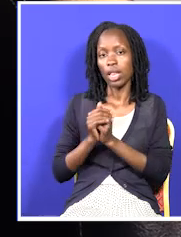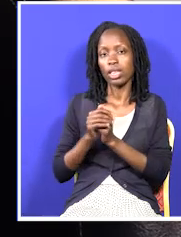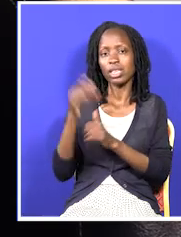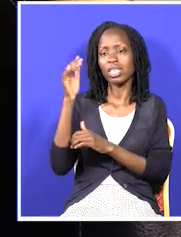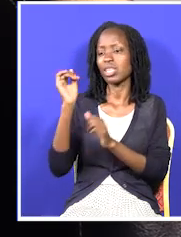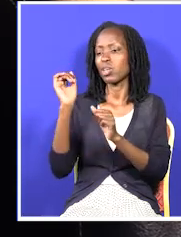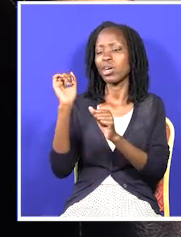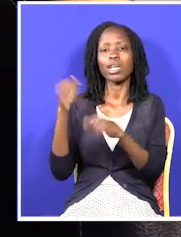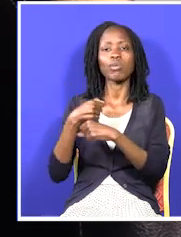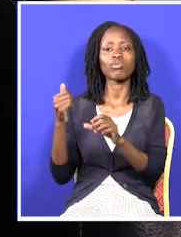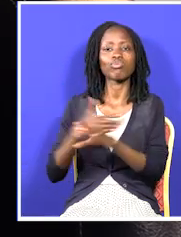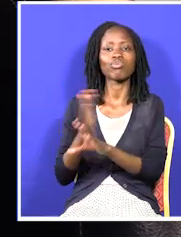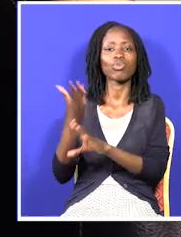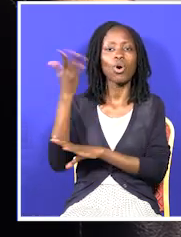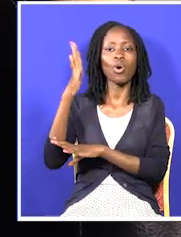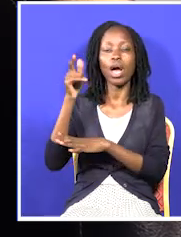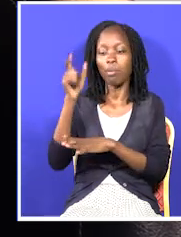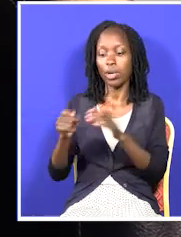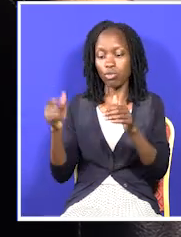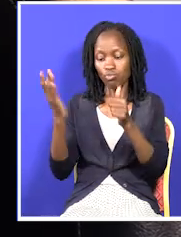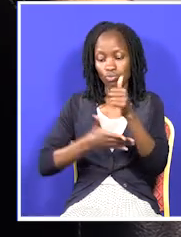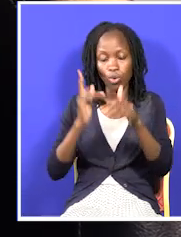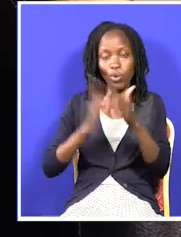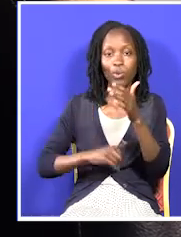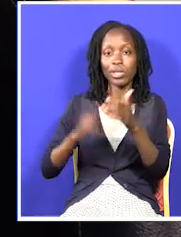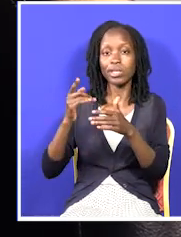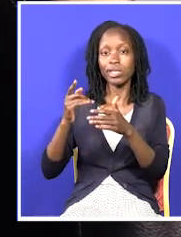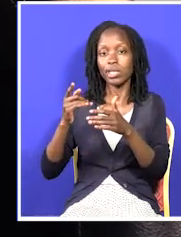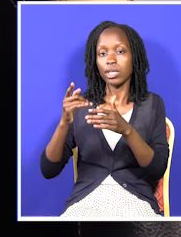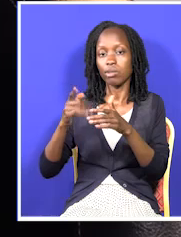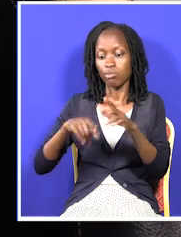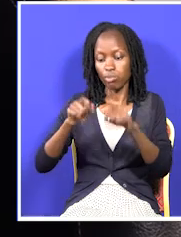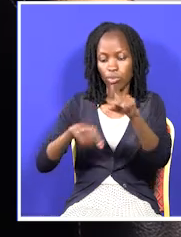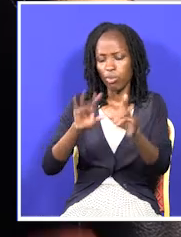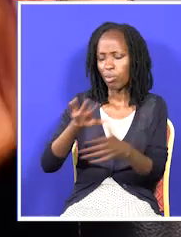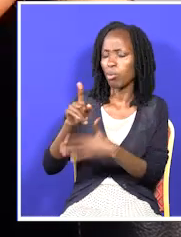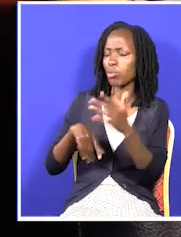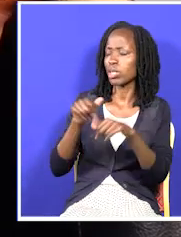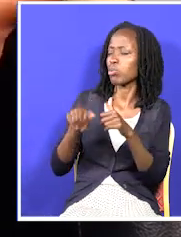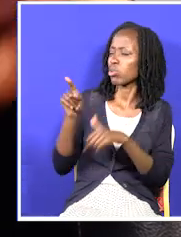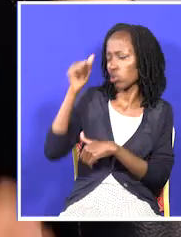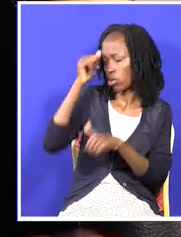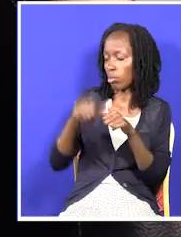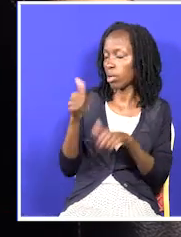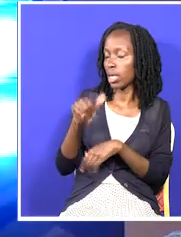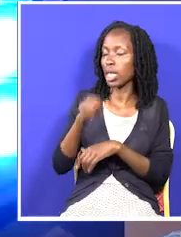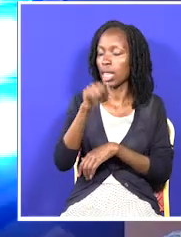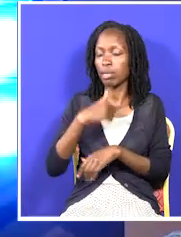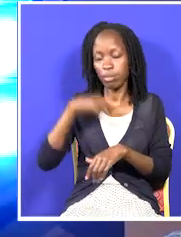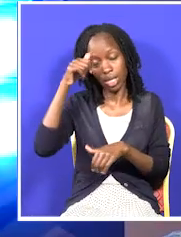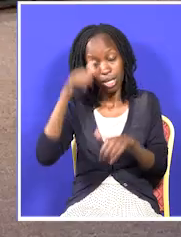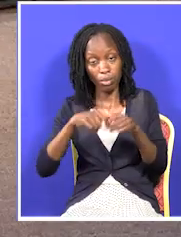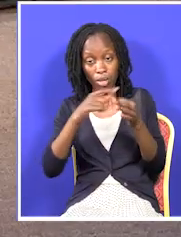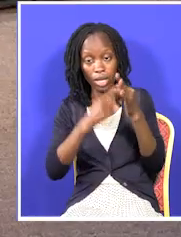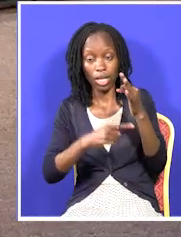God cannot be mocked. A man reaps what he sows. How about you, Liz? Do you remember any? Yes, I remember